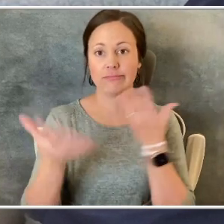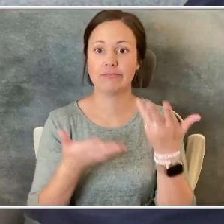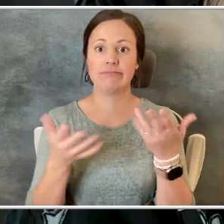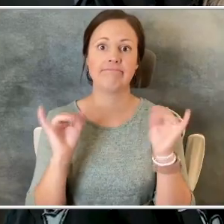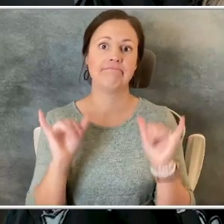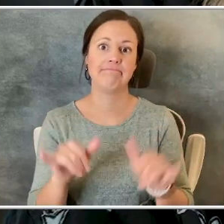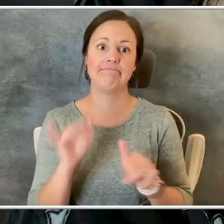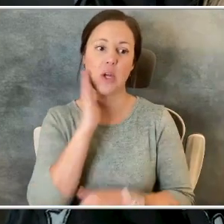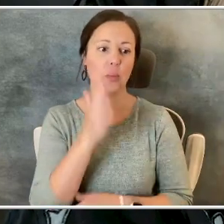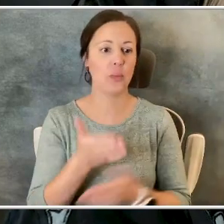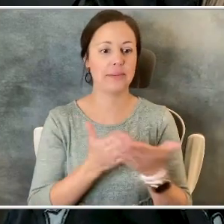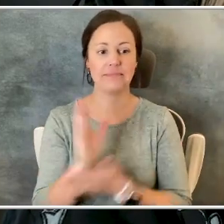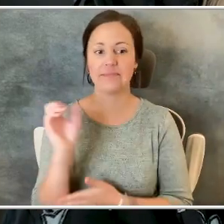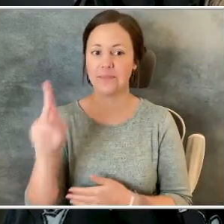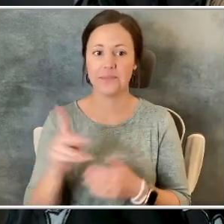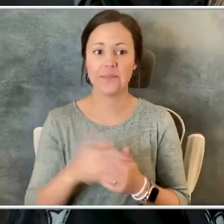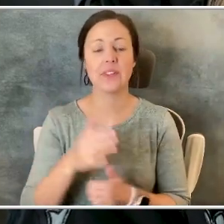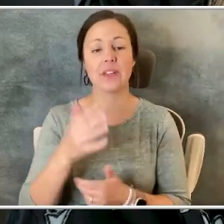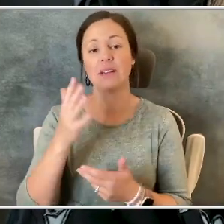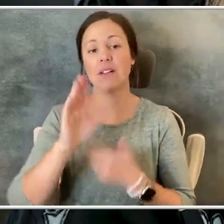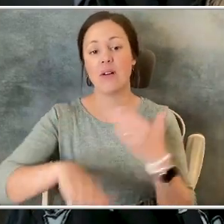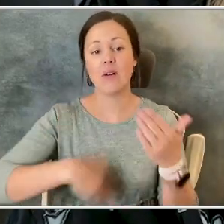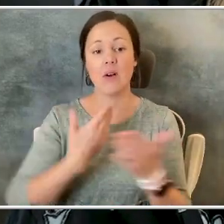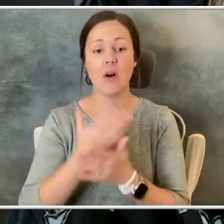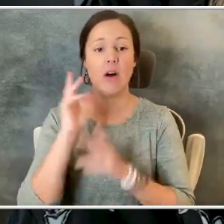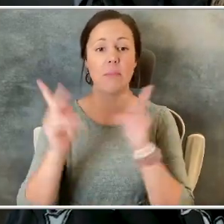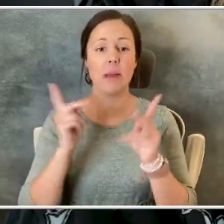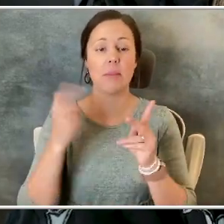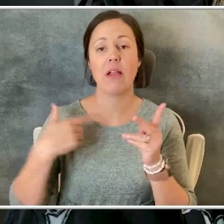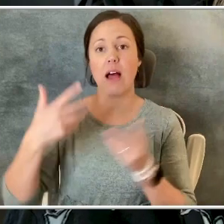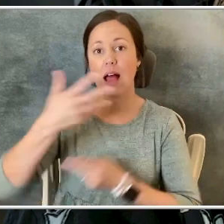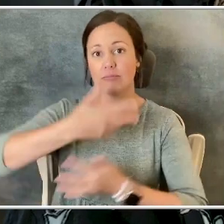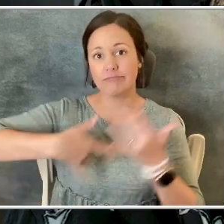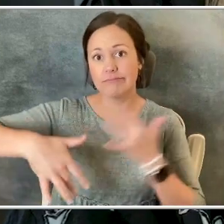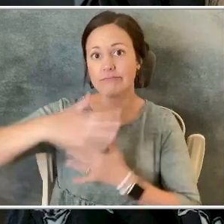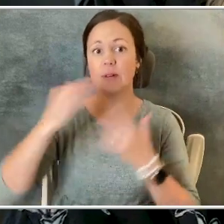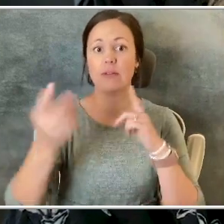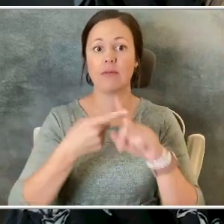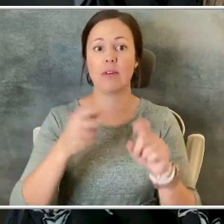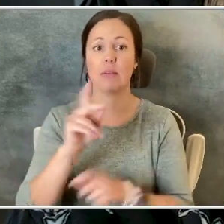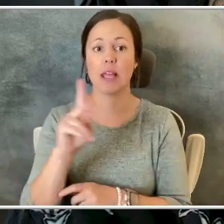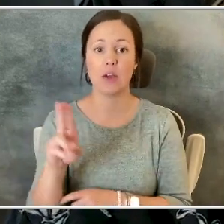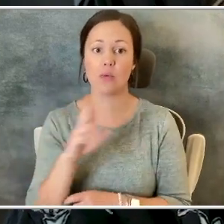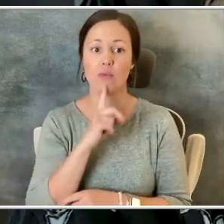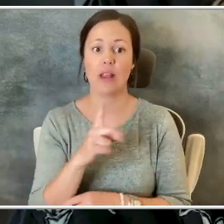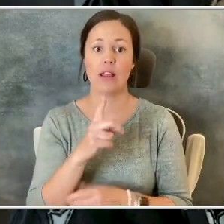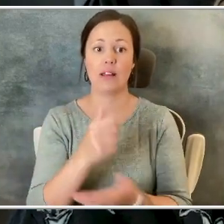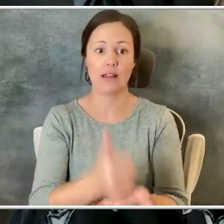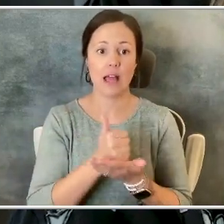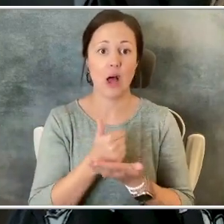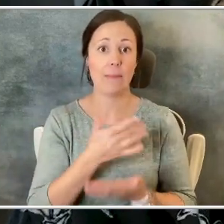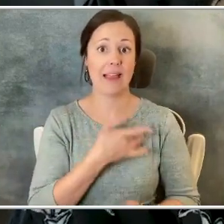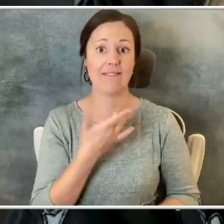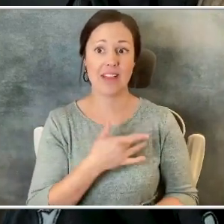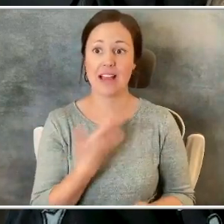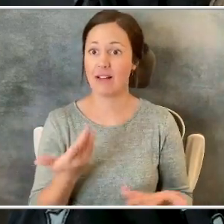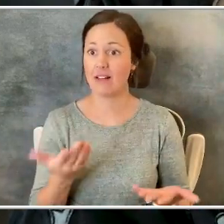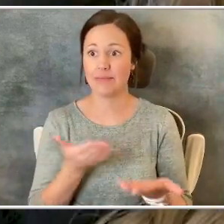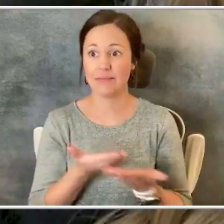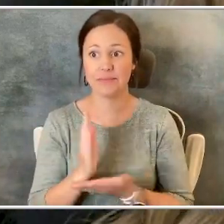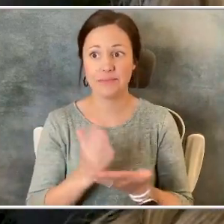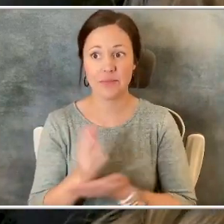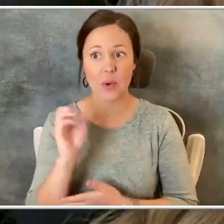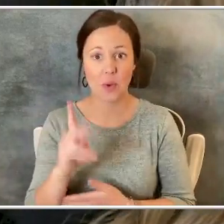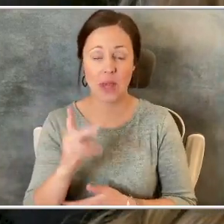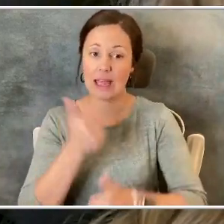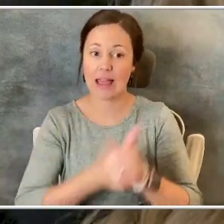single person that I interacted with at KU made me feel okay every single